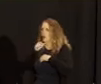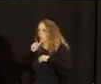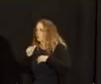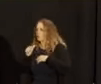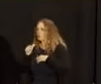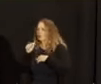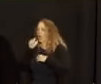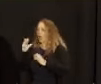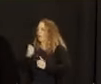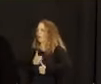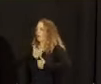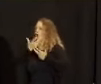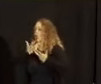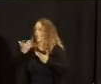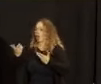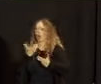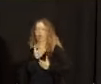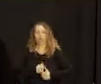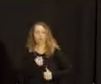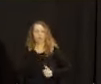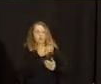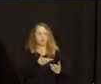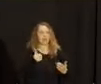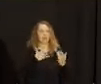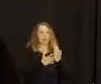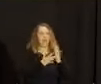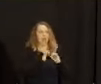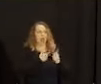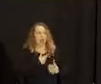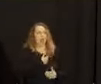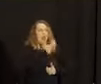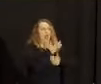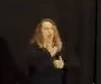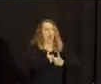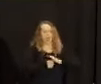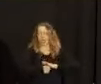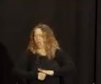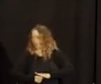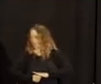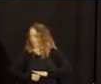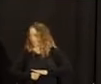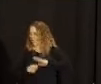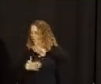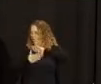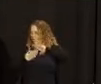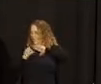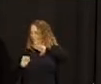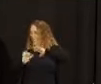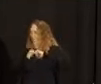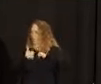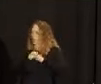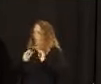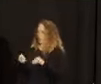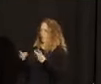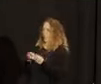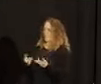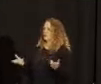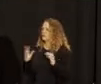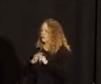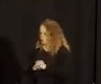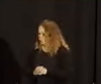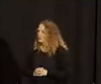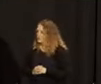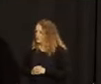heard. You know, and so figuring out how do we resource those spaces. And so, you know, for us at the Ford Foundation, it